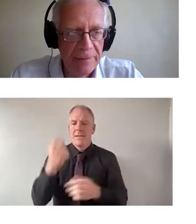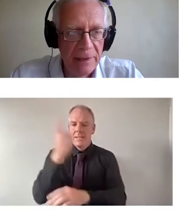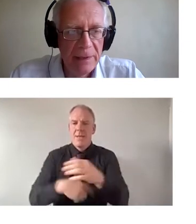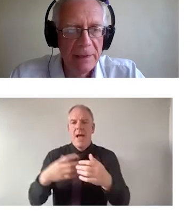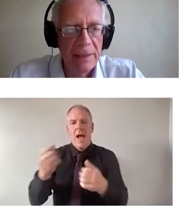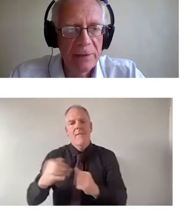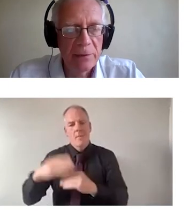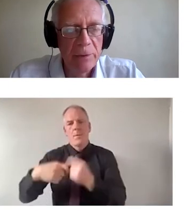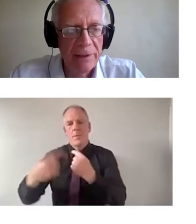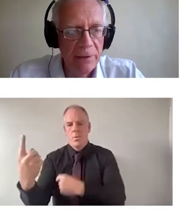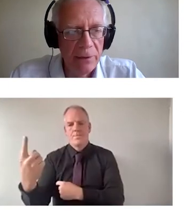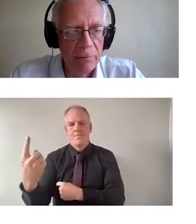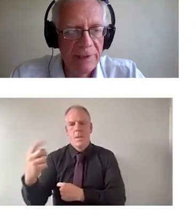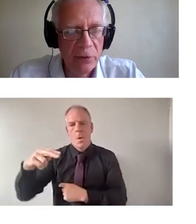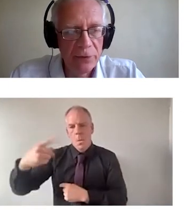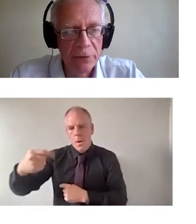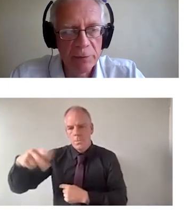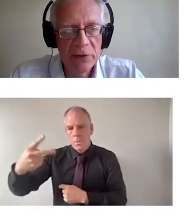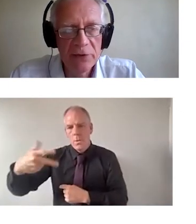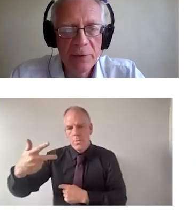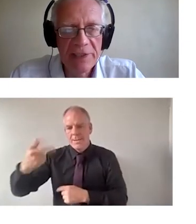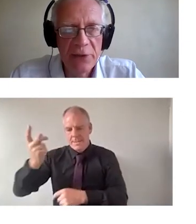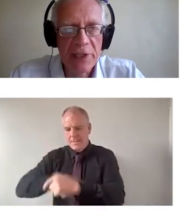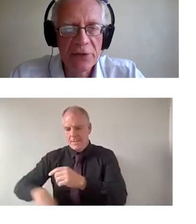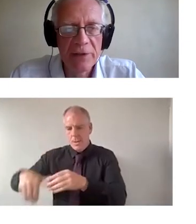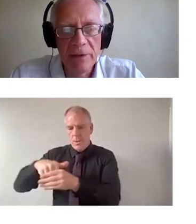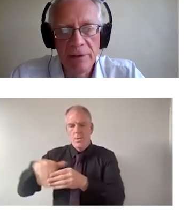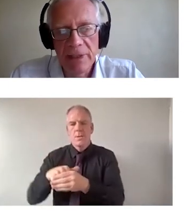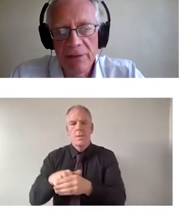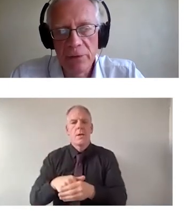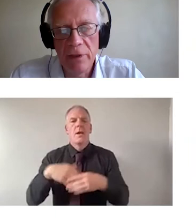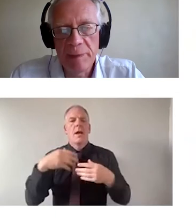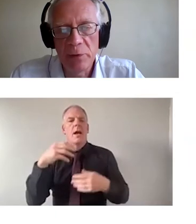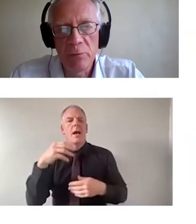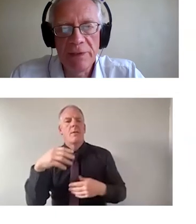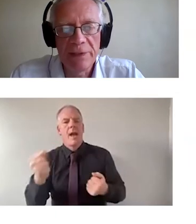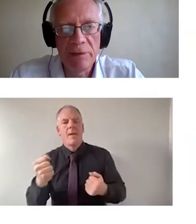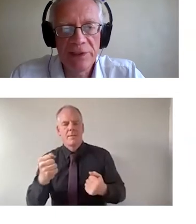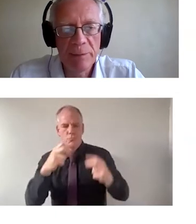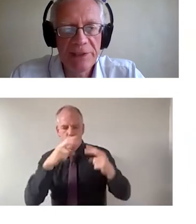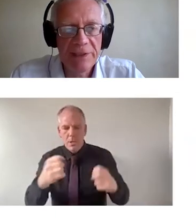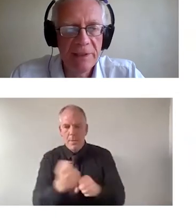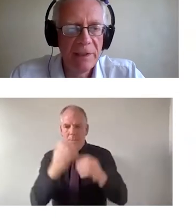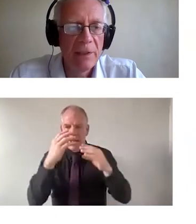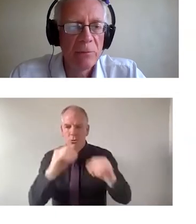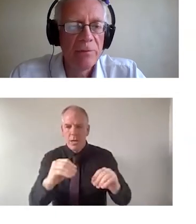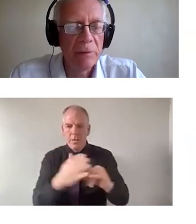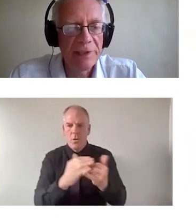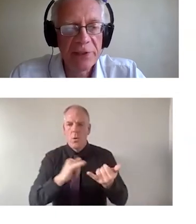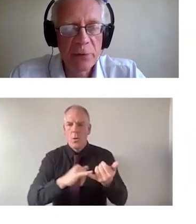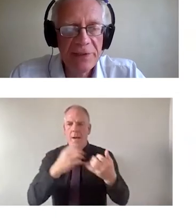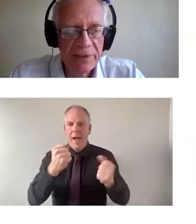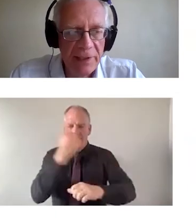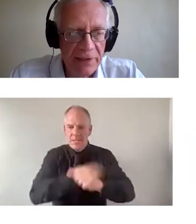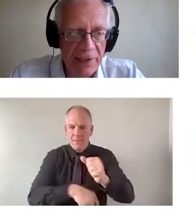disability. And when we saw the result about the education level of people with and without disability, there